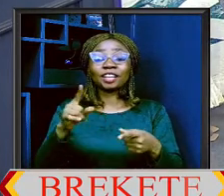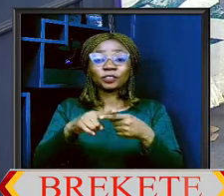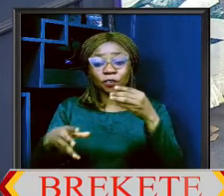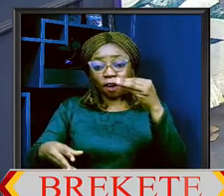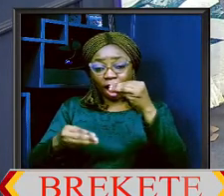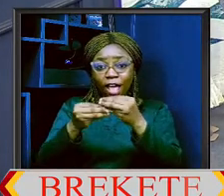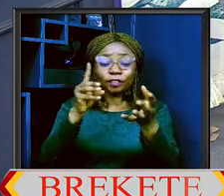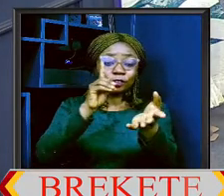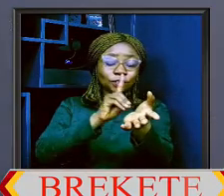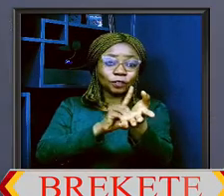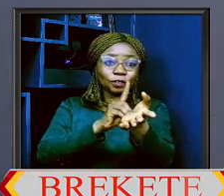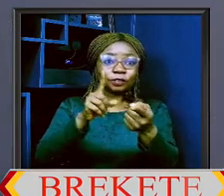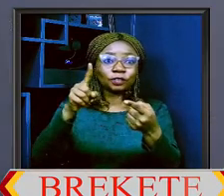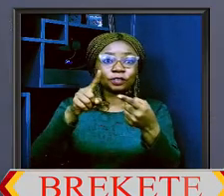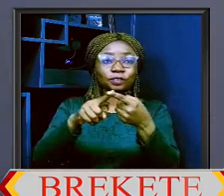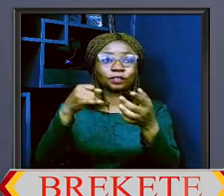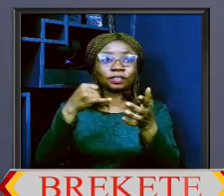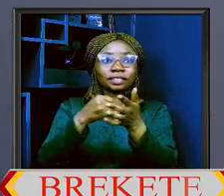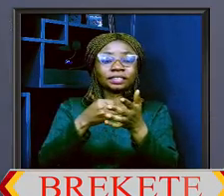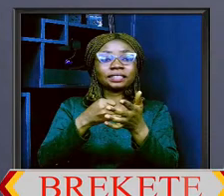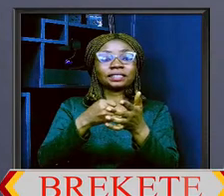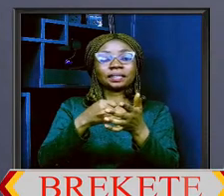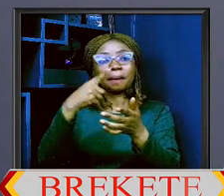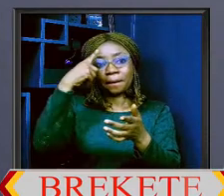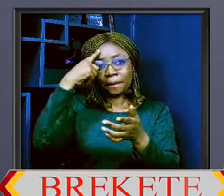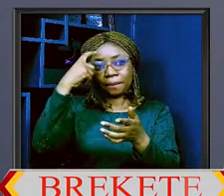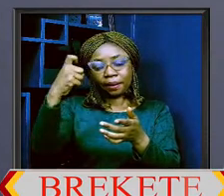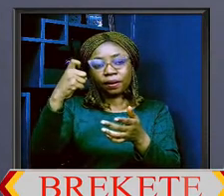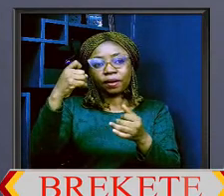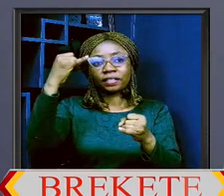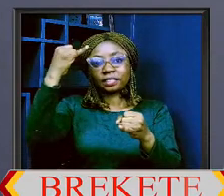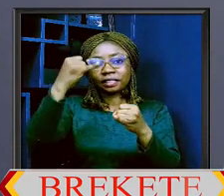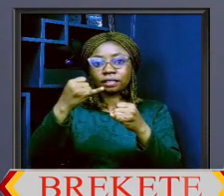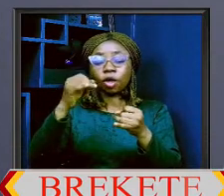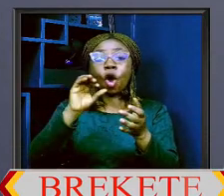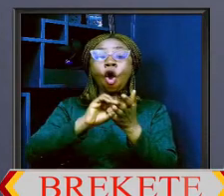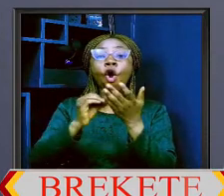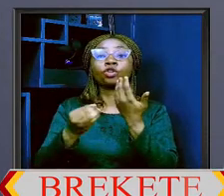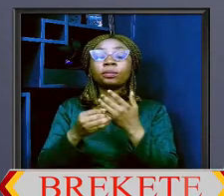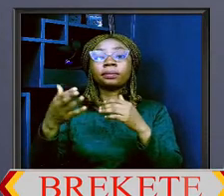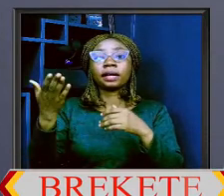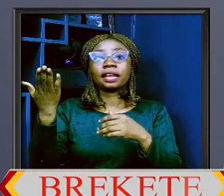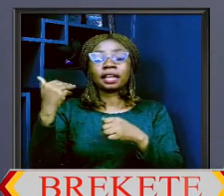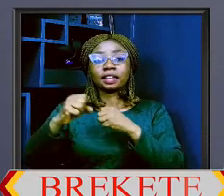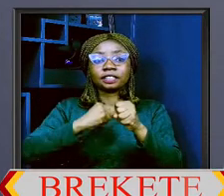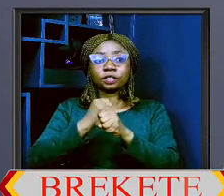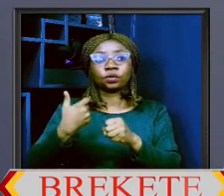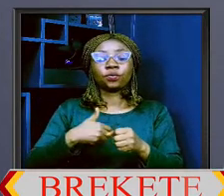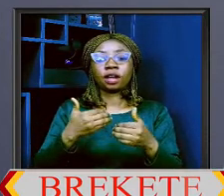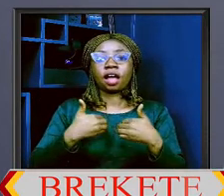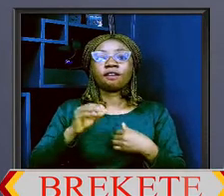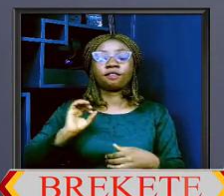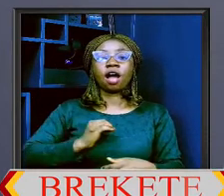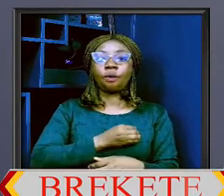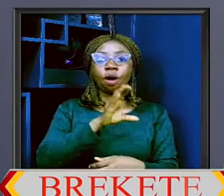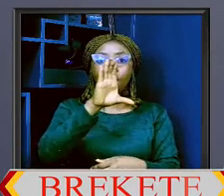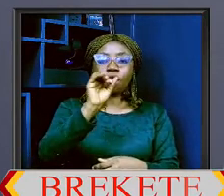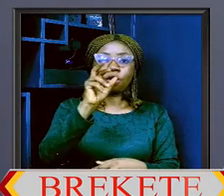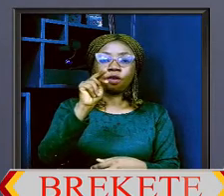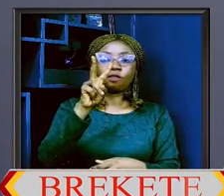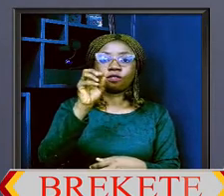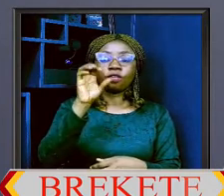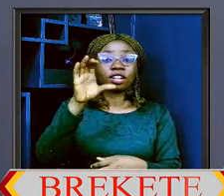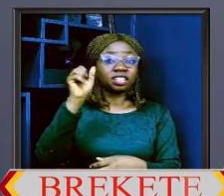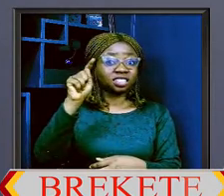eat because uh last last October last year we had our convocation it was